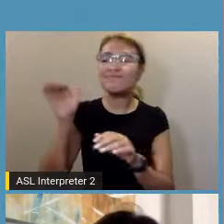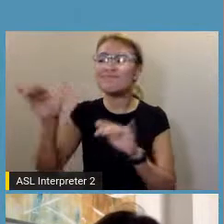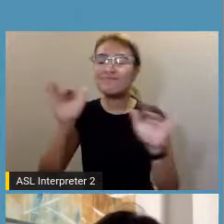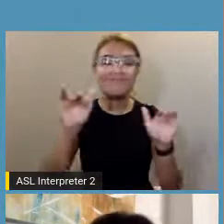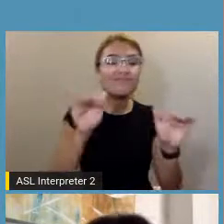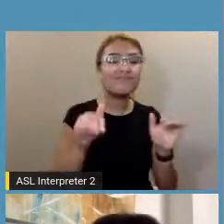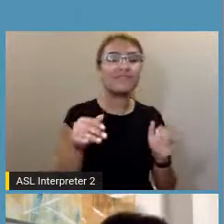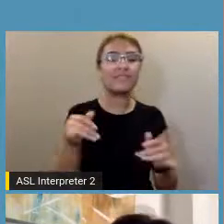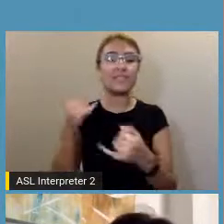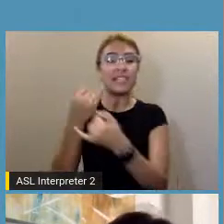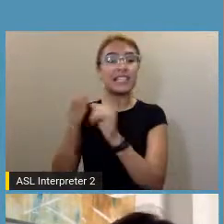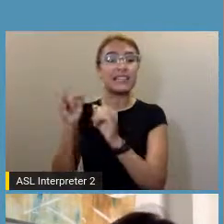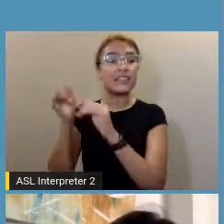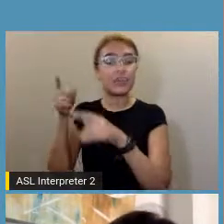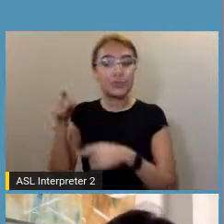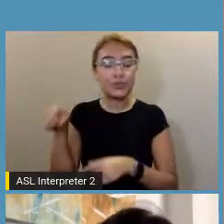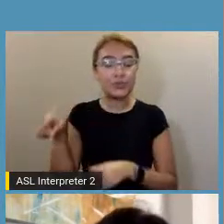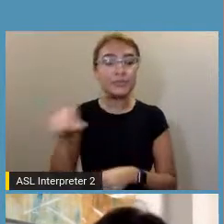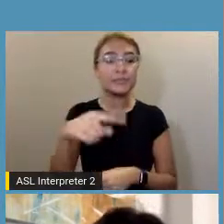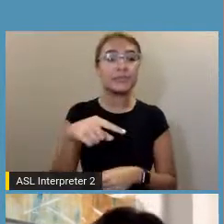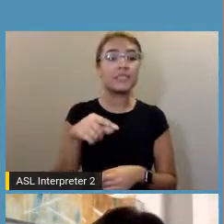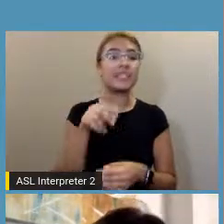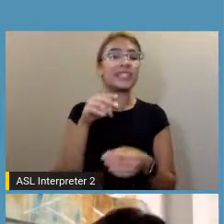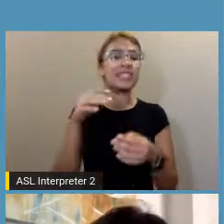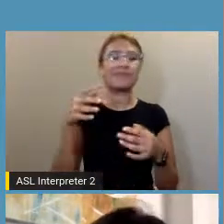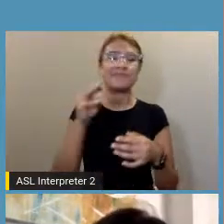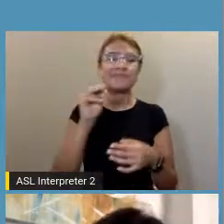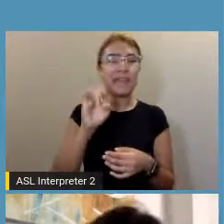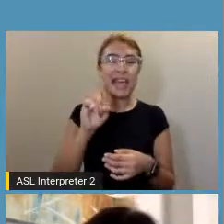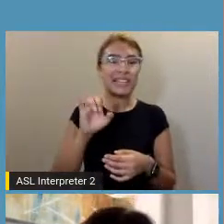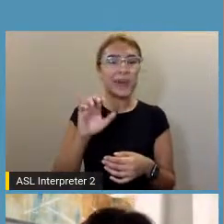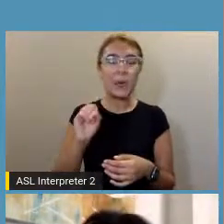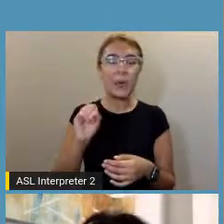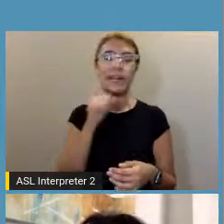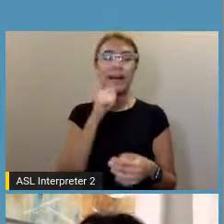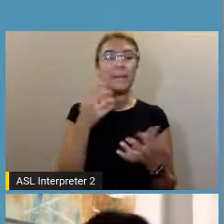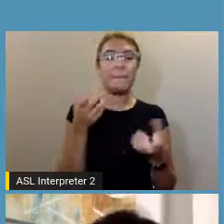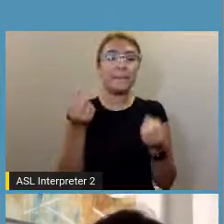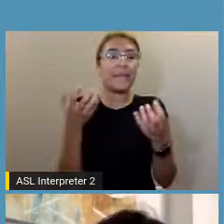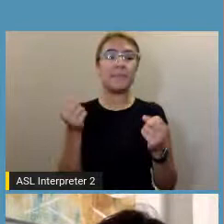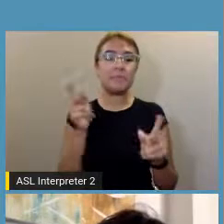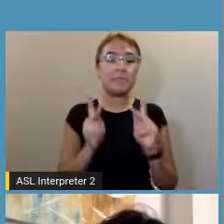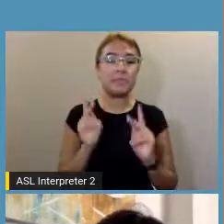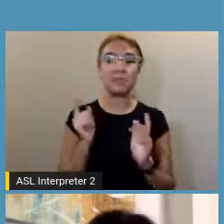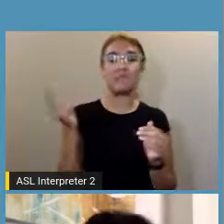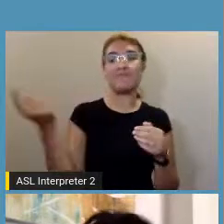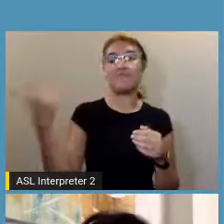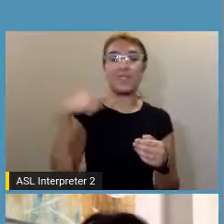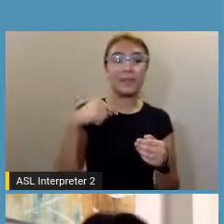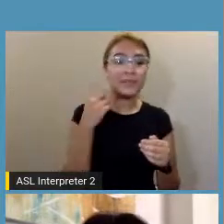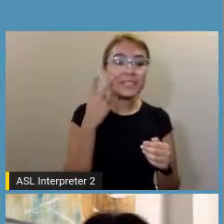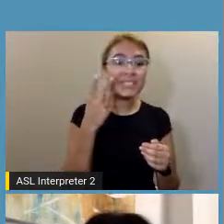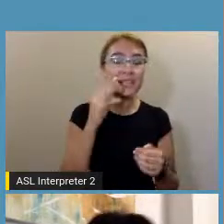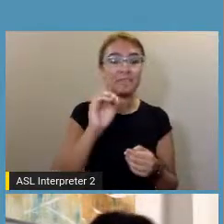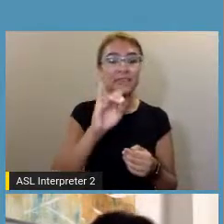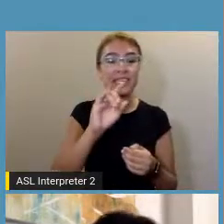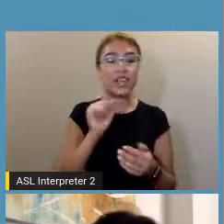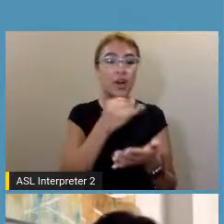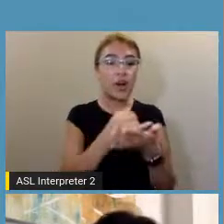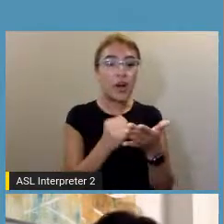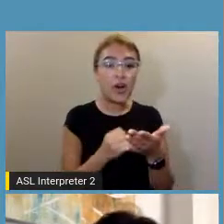of the things is this is in Mexico. Not many people come to Puebla to see new media art. So that gave us reach, but it